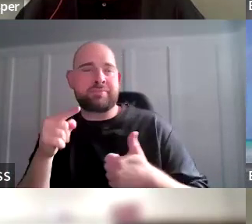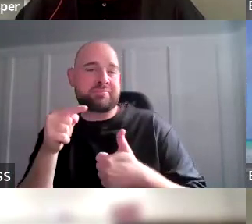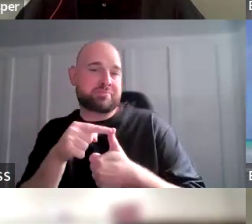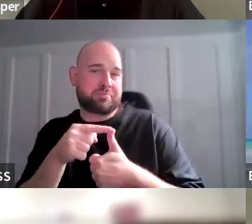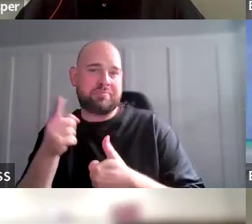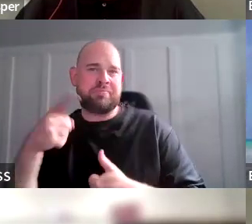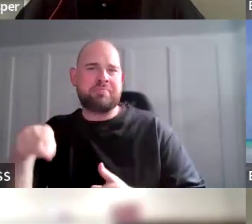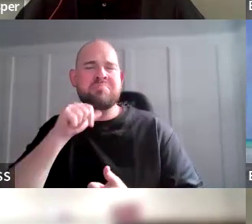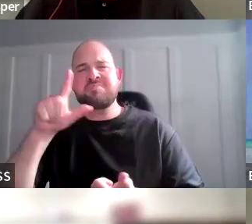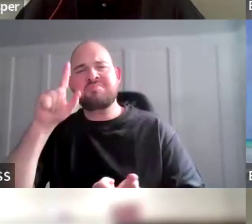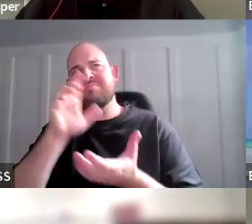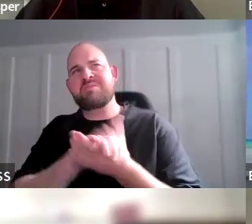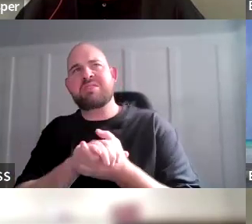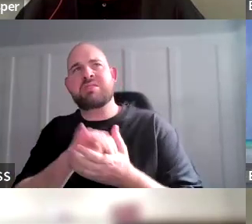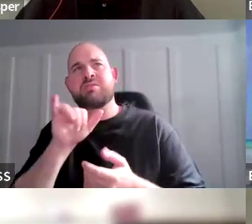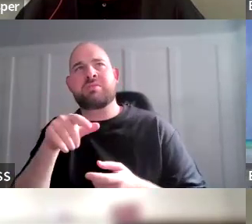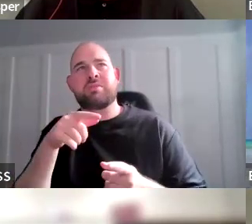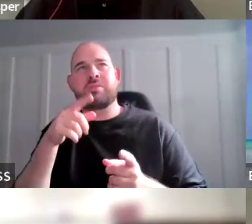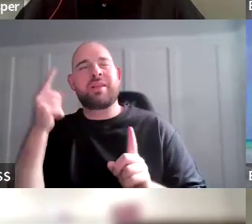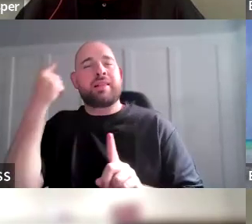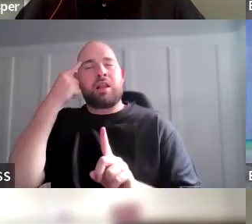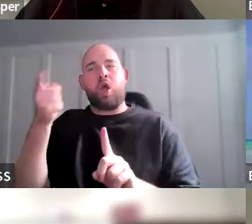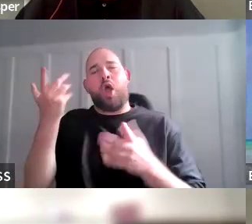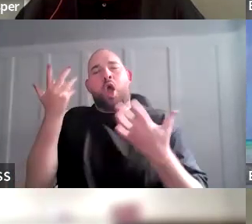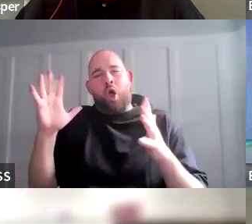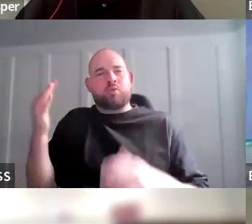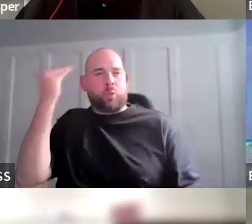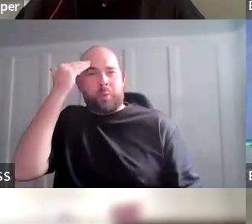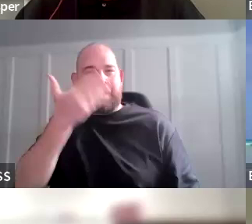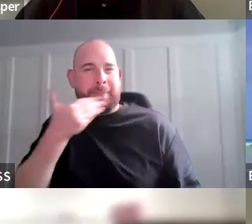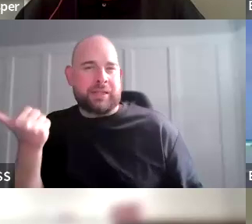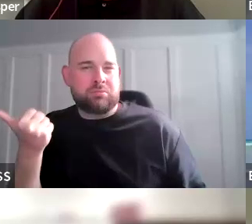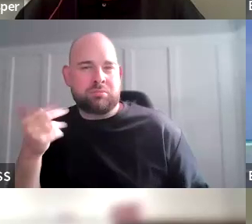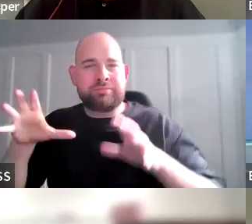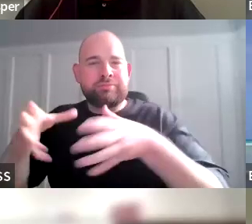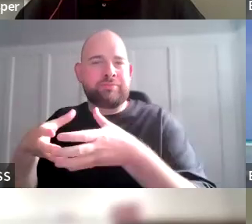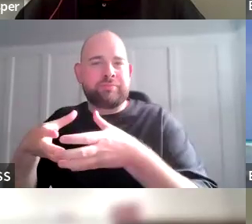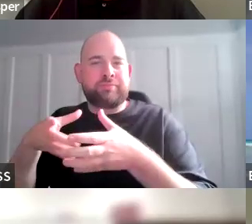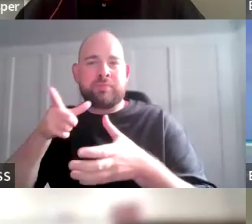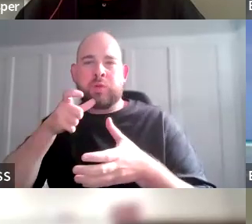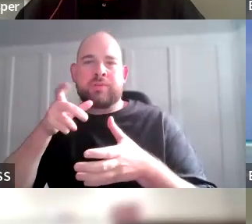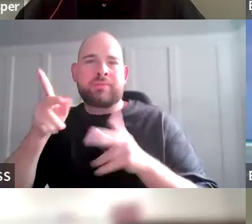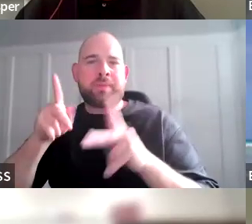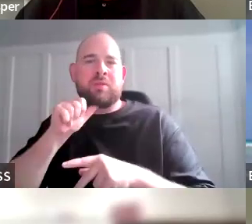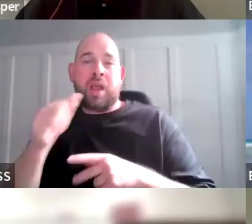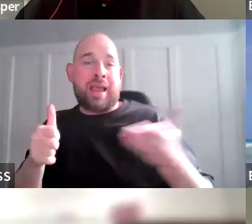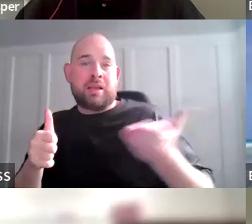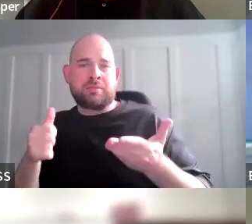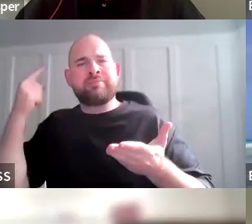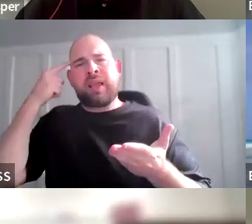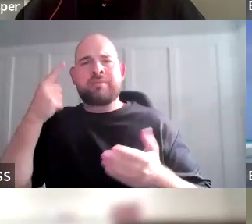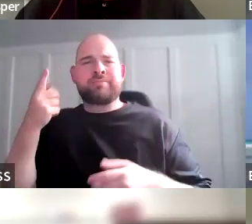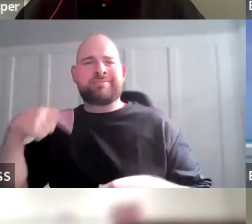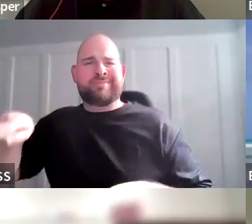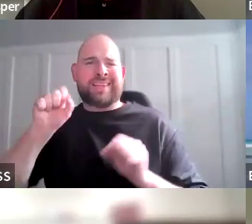on that development team. So oftentimes they may have the idea that they know better, that